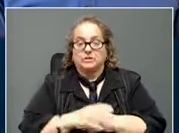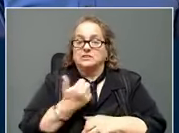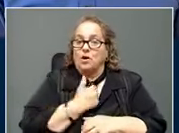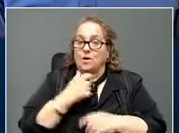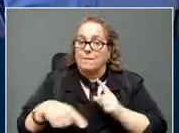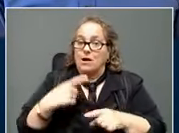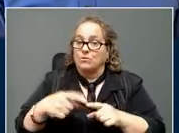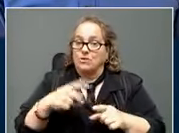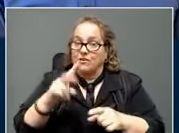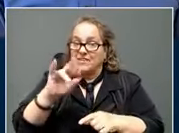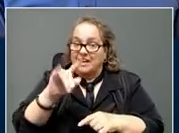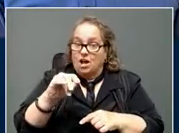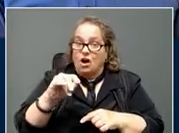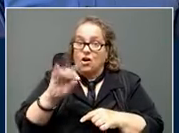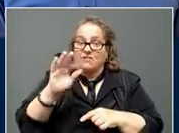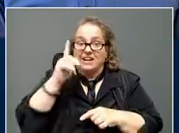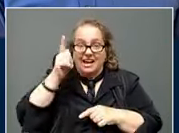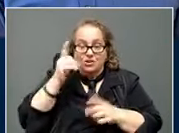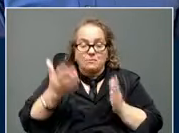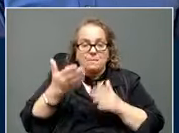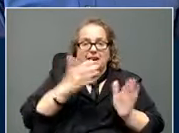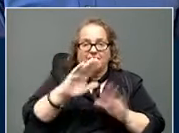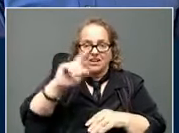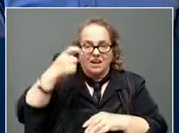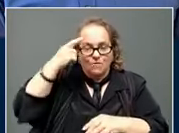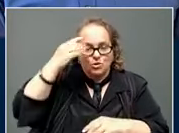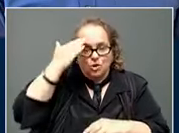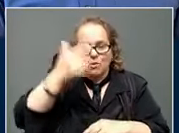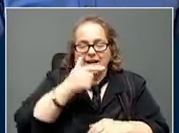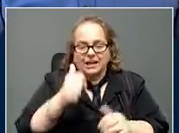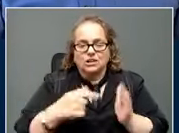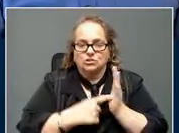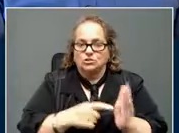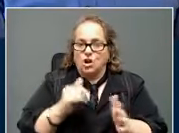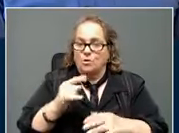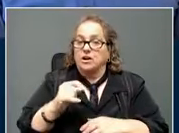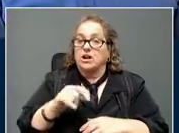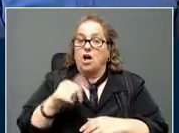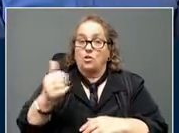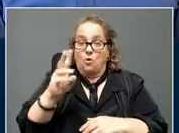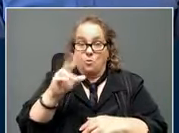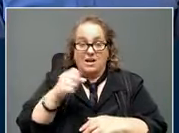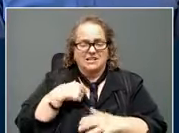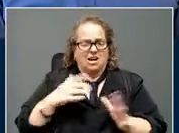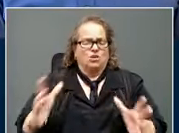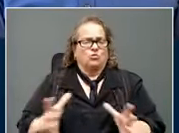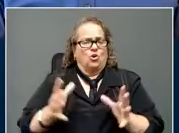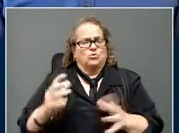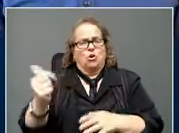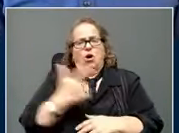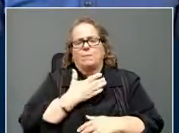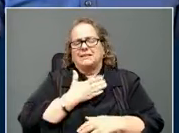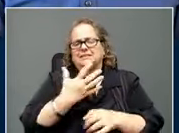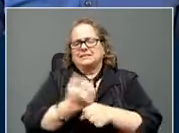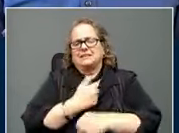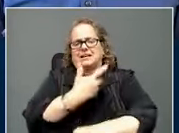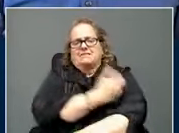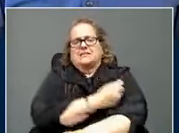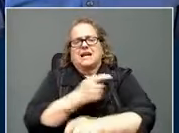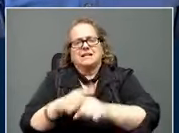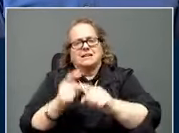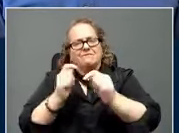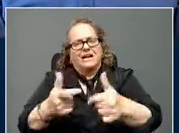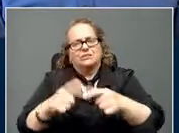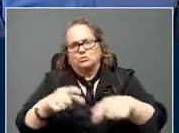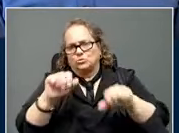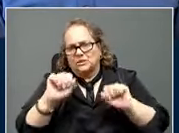get it up later, maybe they'll let the governor know and he can show it. But otherwise, I encourage you all to please get vaccinated as quick as you can.